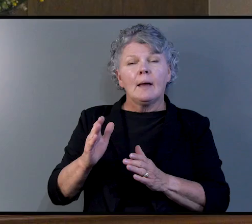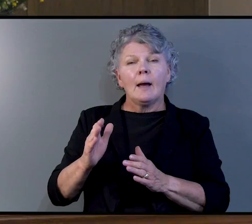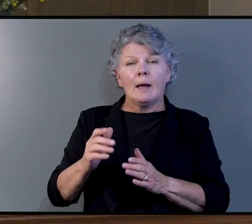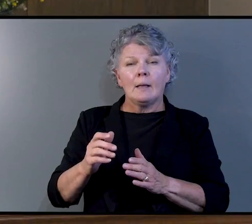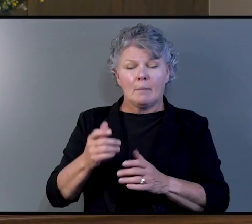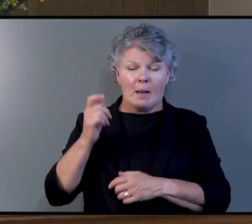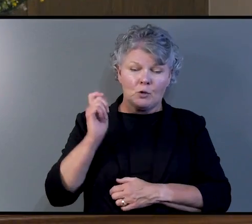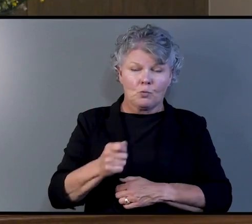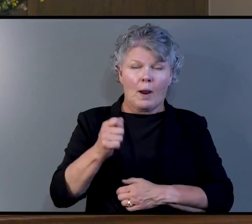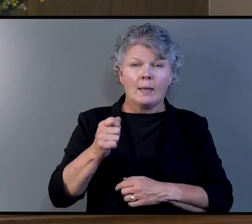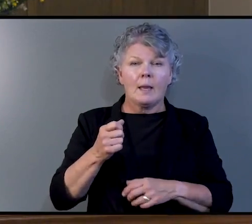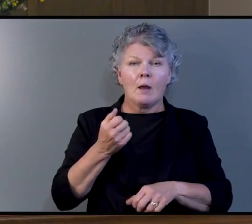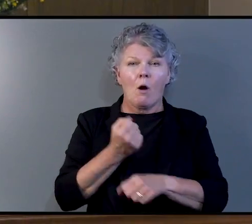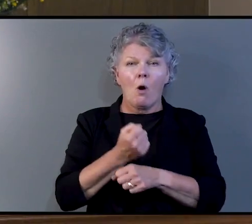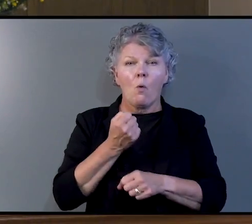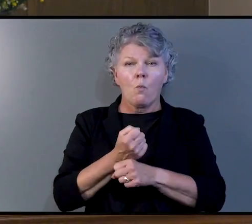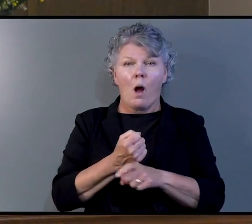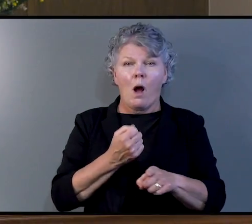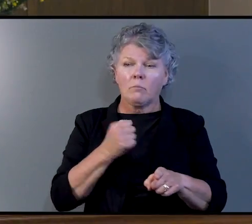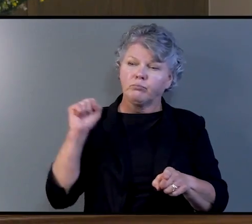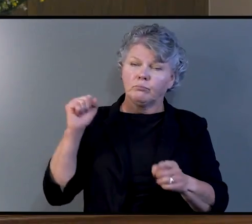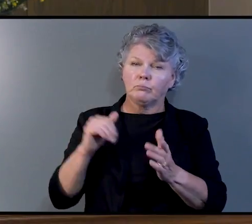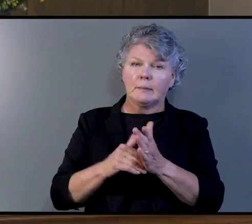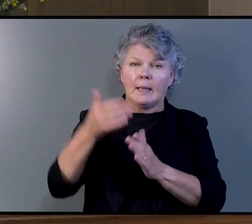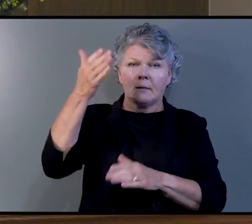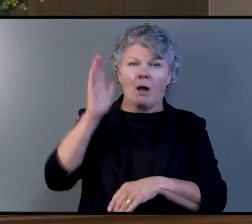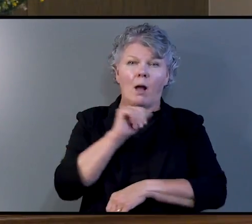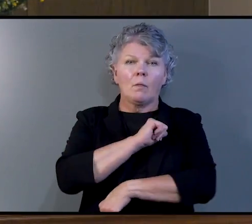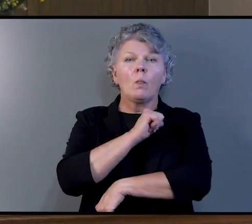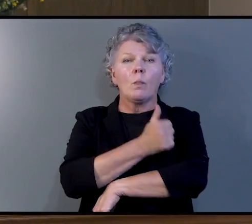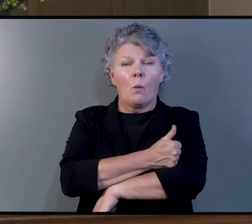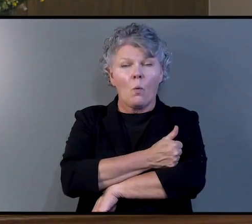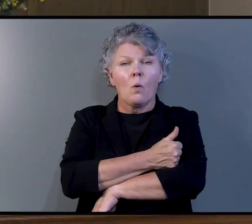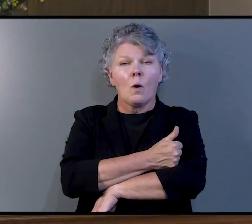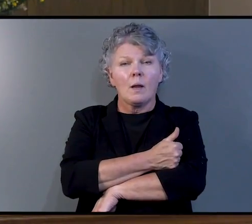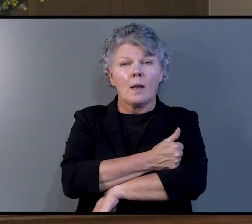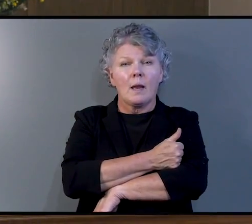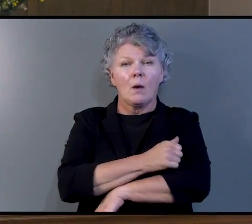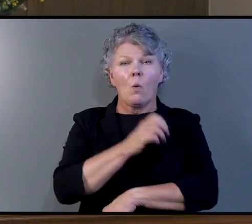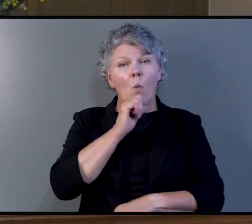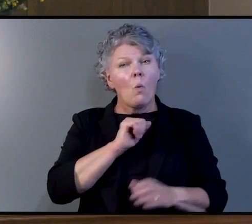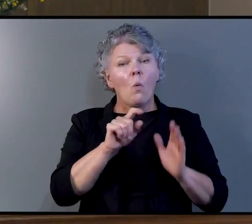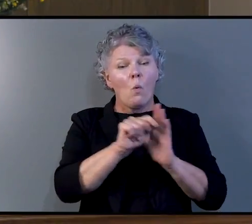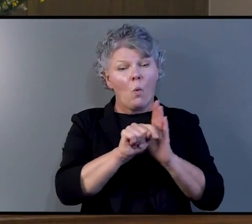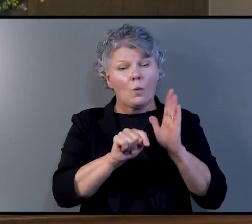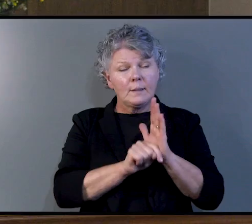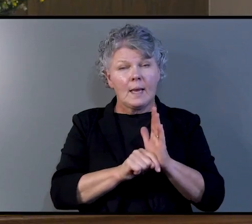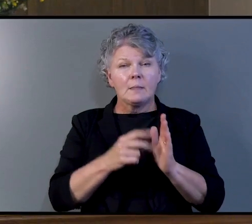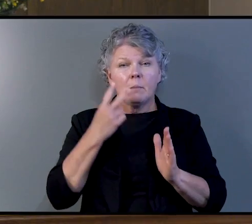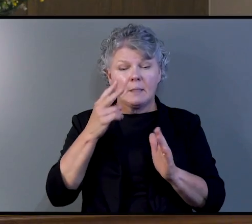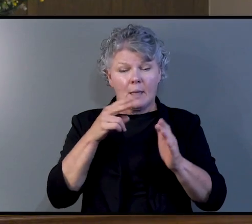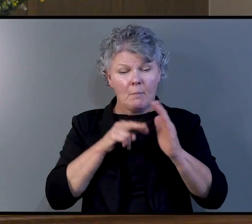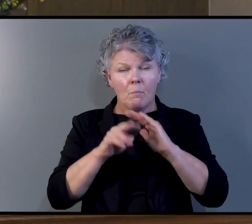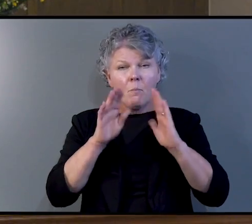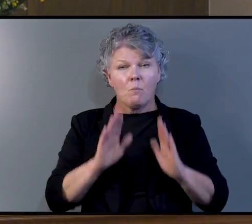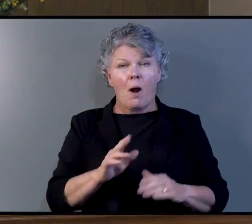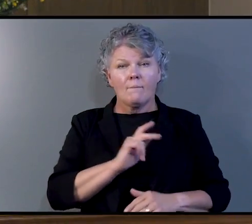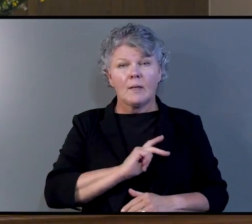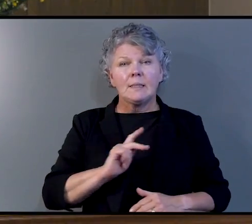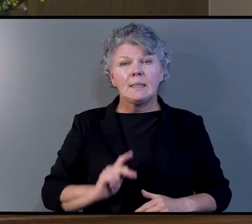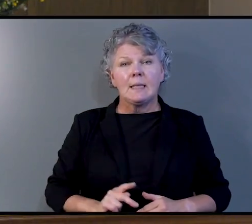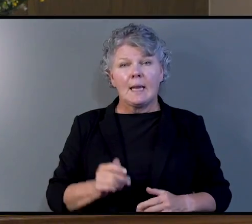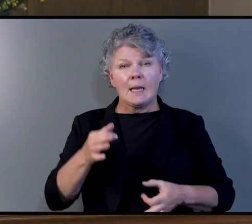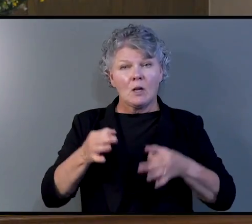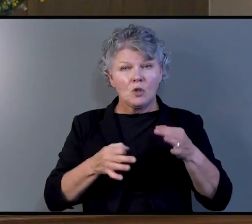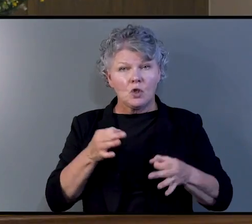instructions. This was an act of rebellion against God's authority. All throughout the Old Testament, we see prophets, kings,